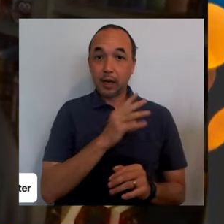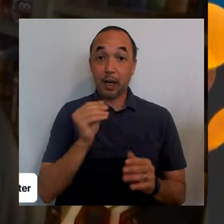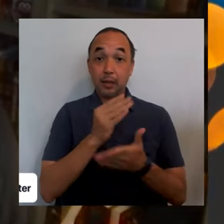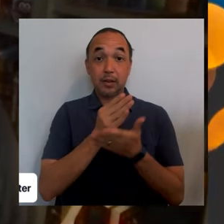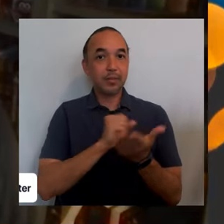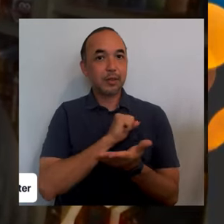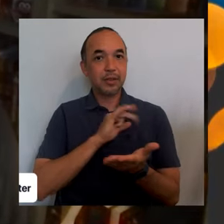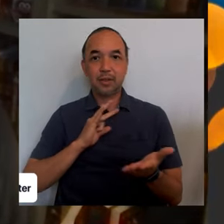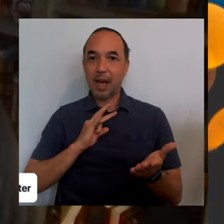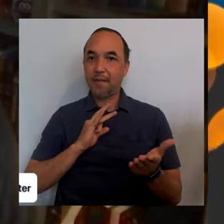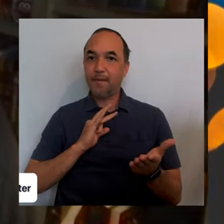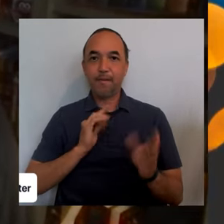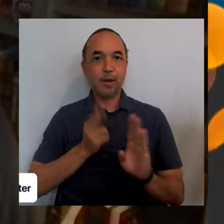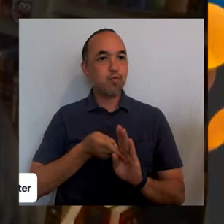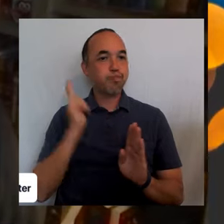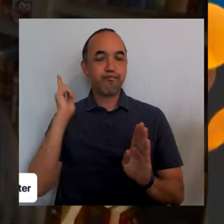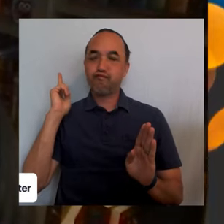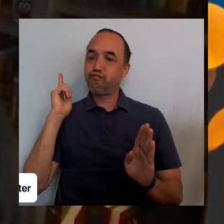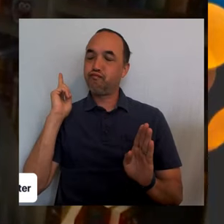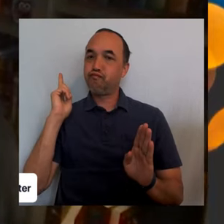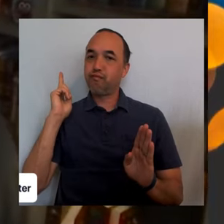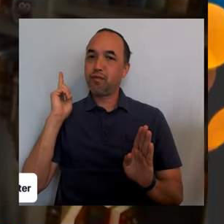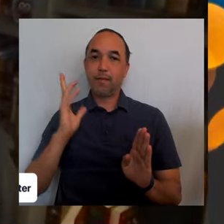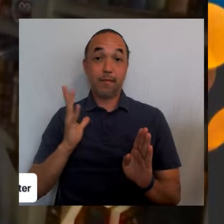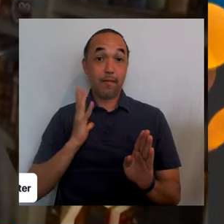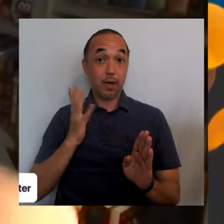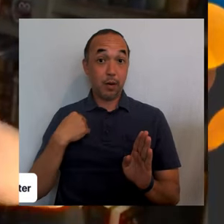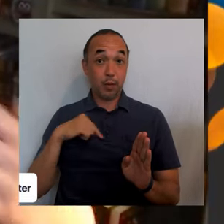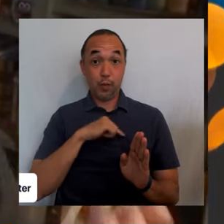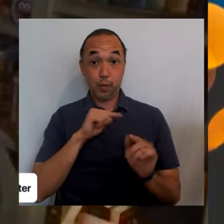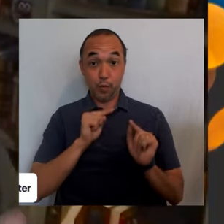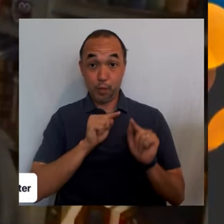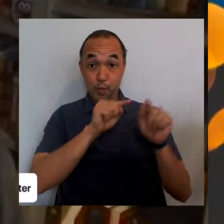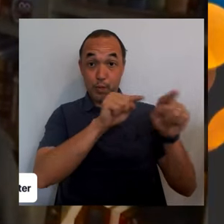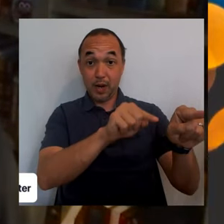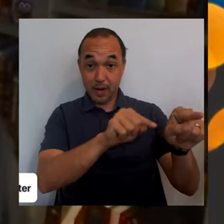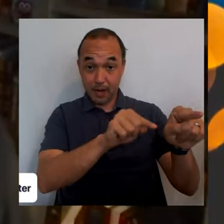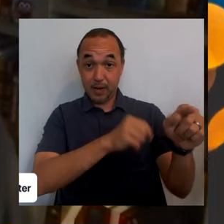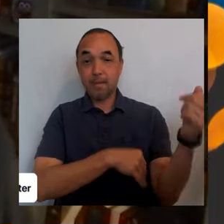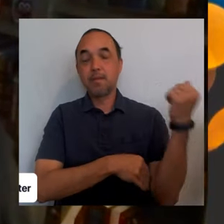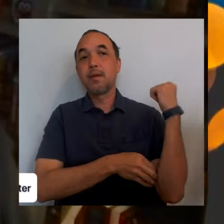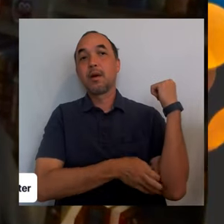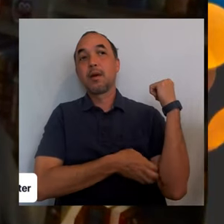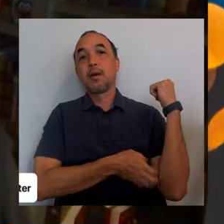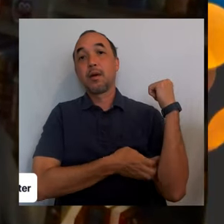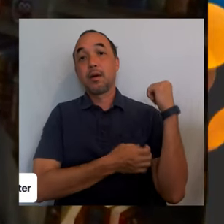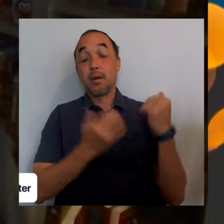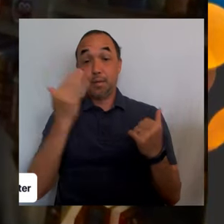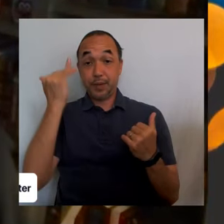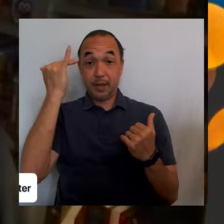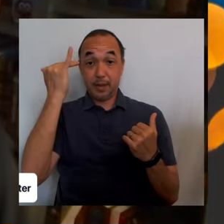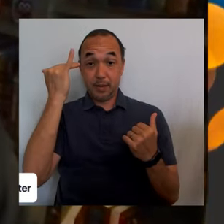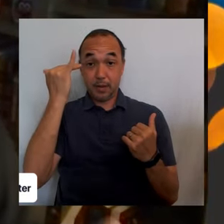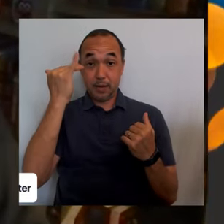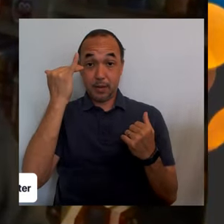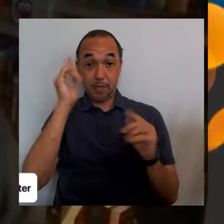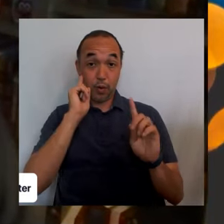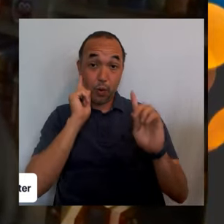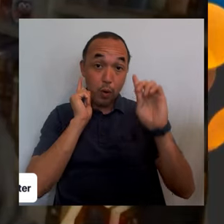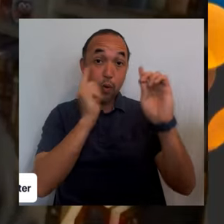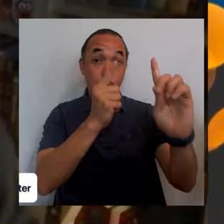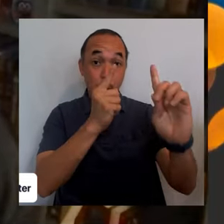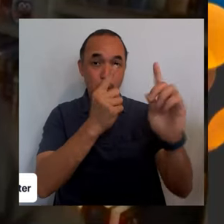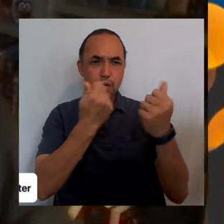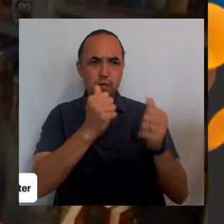quit. And we went there, and we went there with a real intent to really help